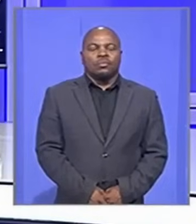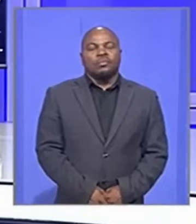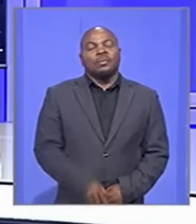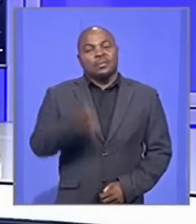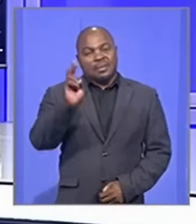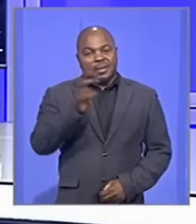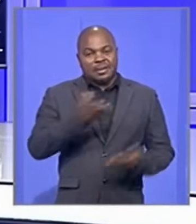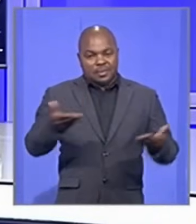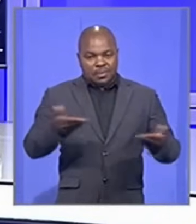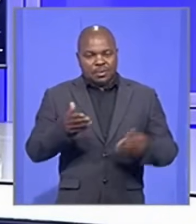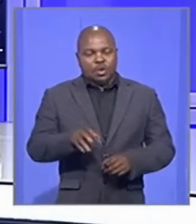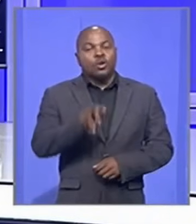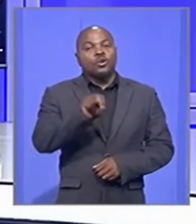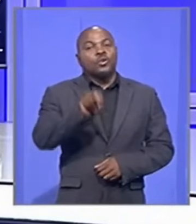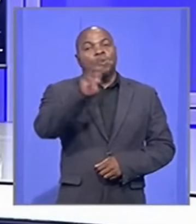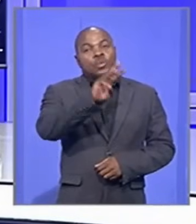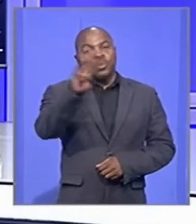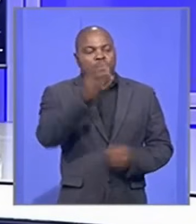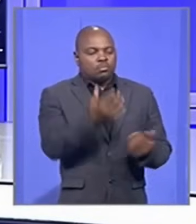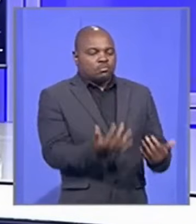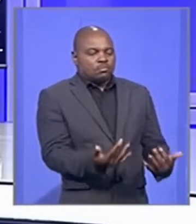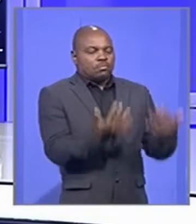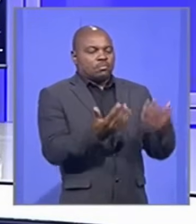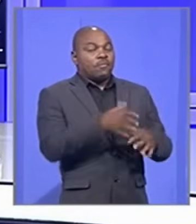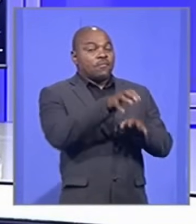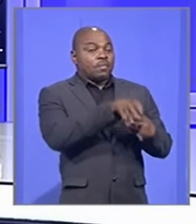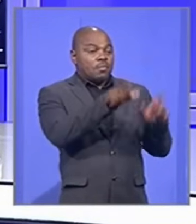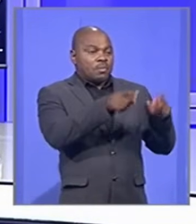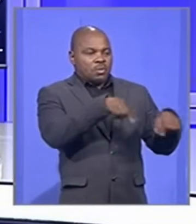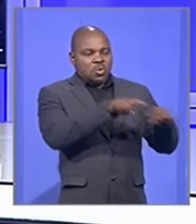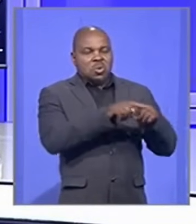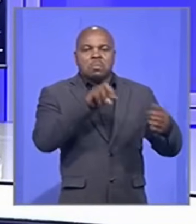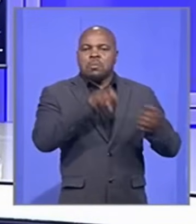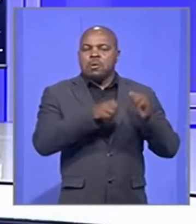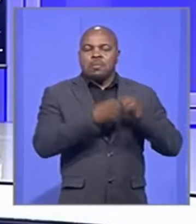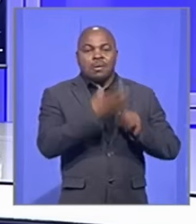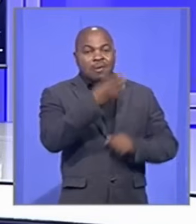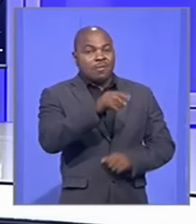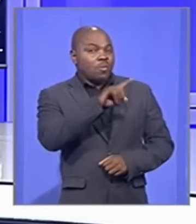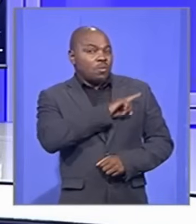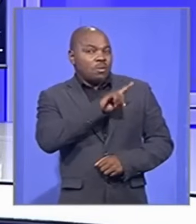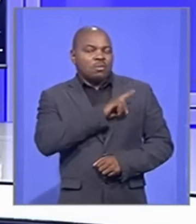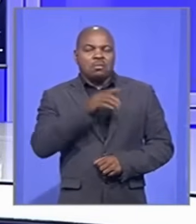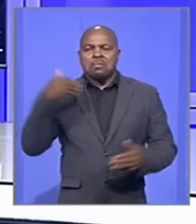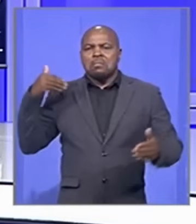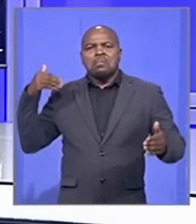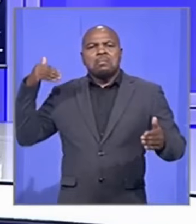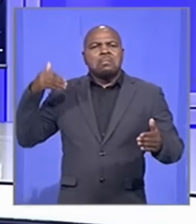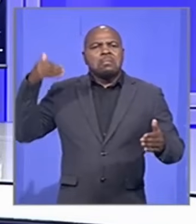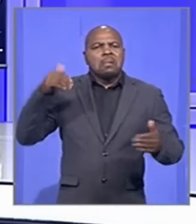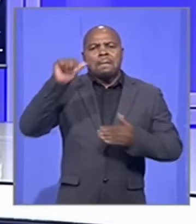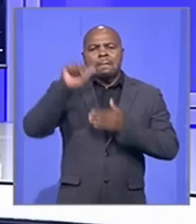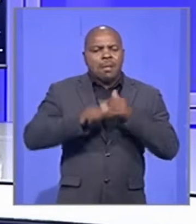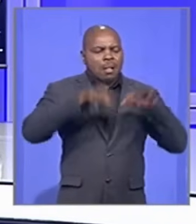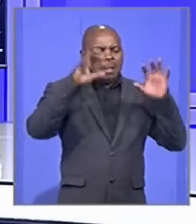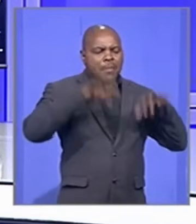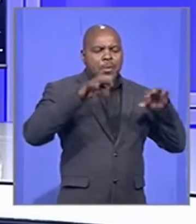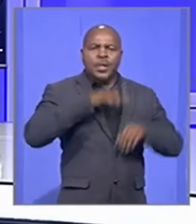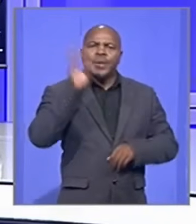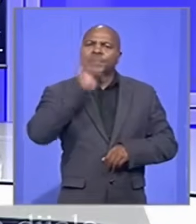Moirebela go amohela dihwai tsa dijalo profenseng ya North West di tobane le mathata a maholo ka lebaka la kgello ya pula dikgweding tse mmalwa tse